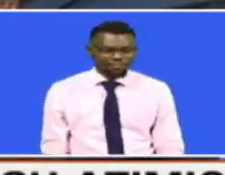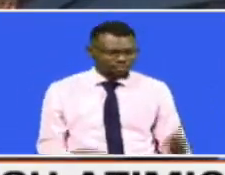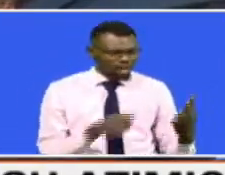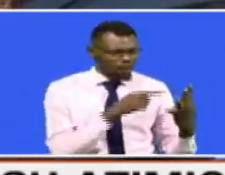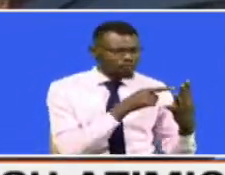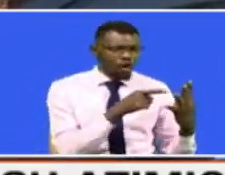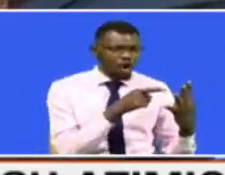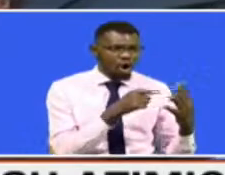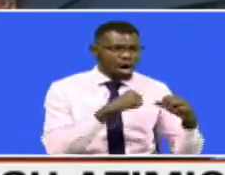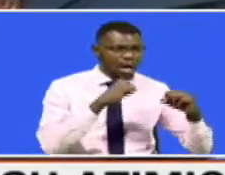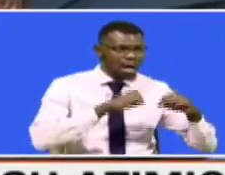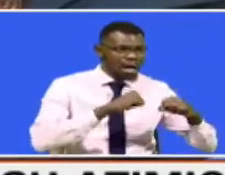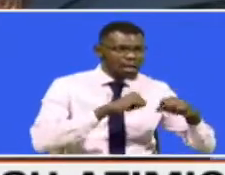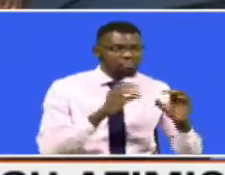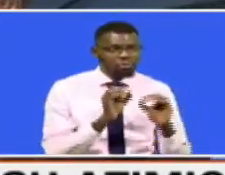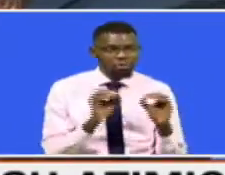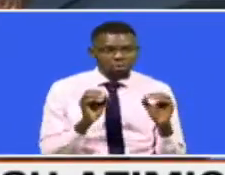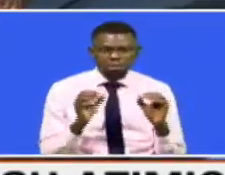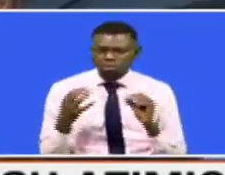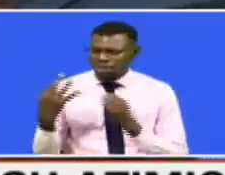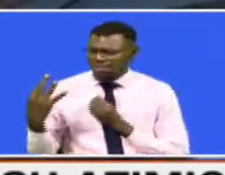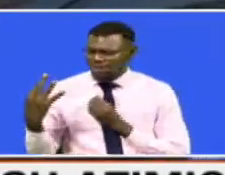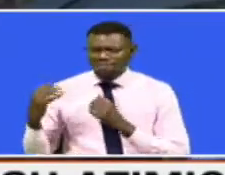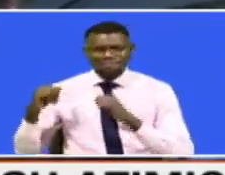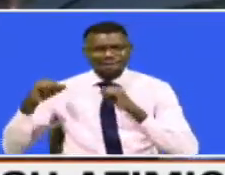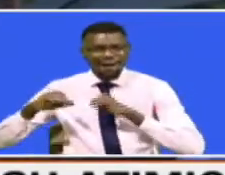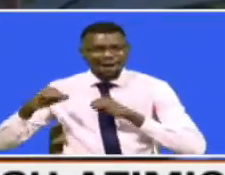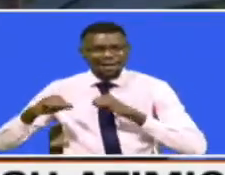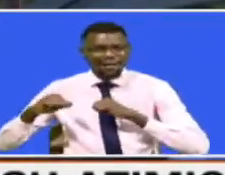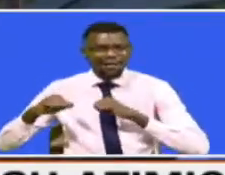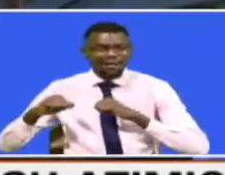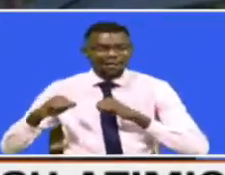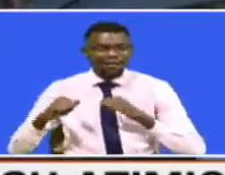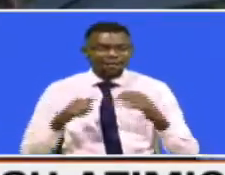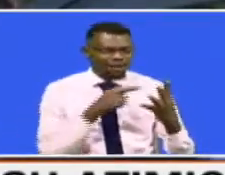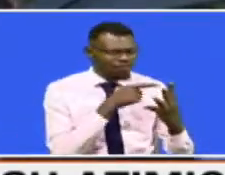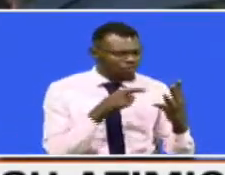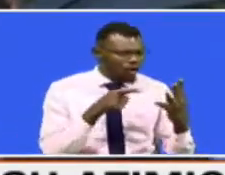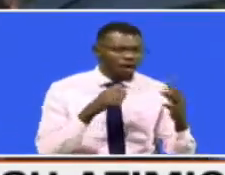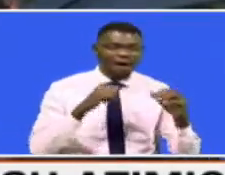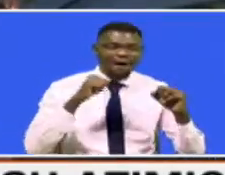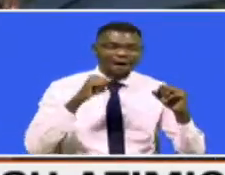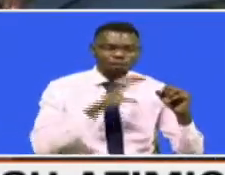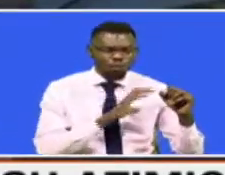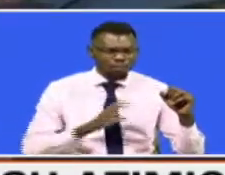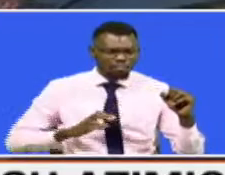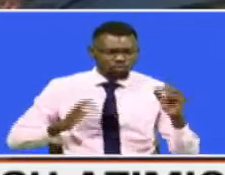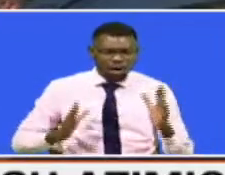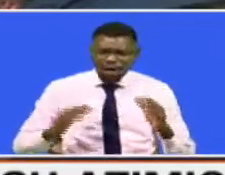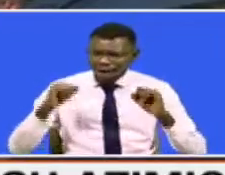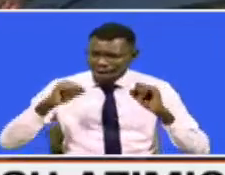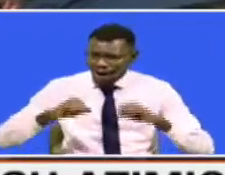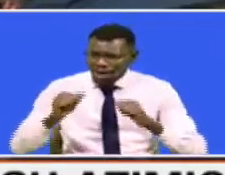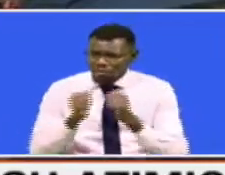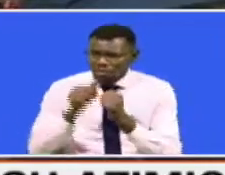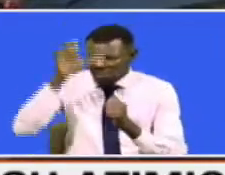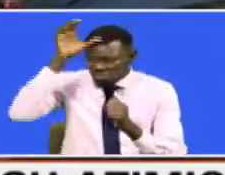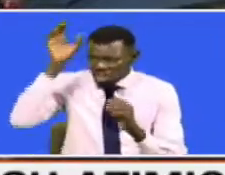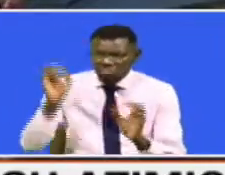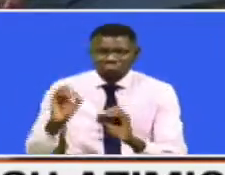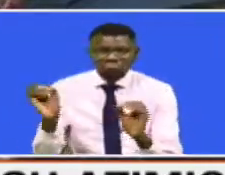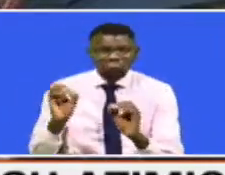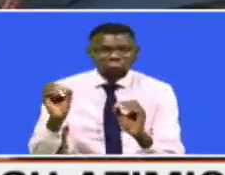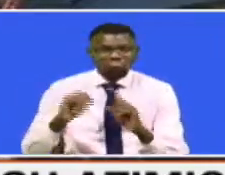4-3. The 4 commissioners said they don't agree with what Chebukati announced, and Chebukati says he's the one who